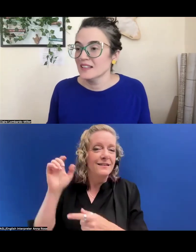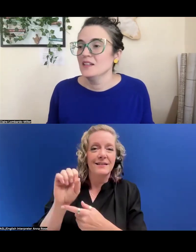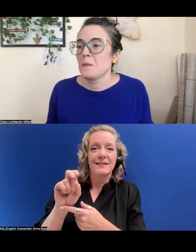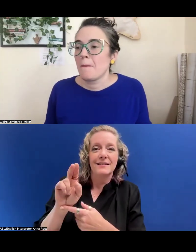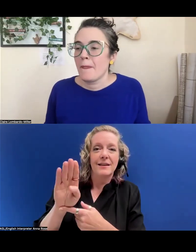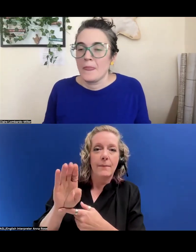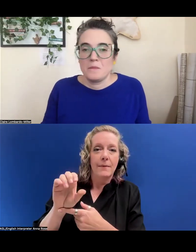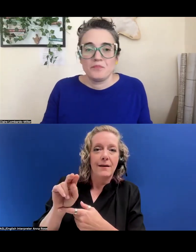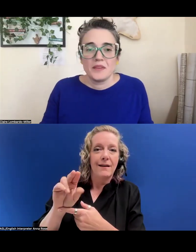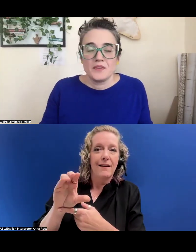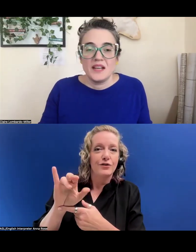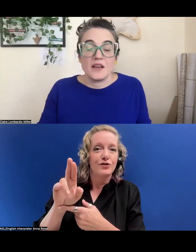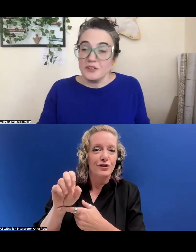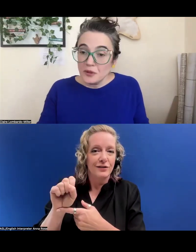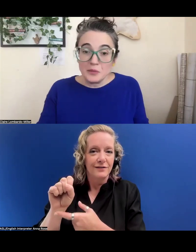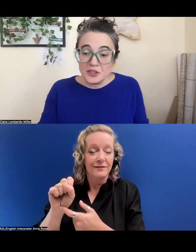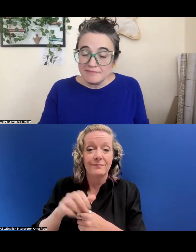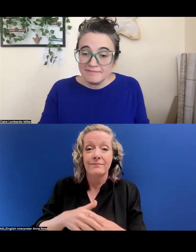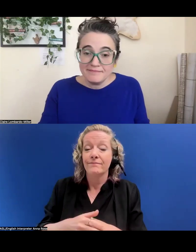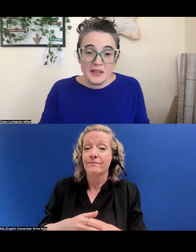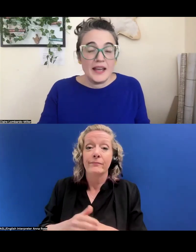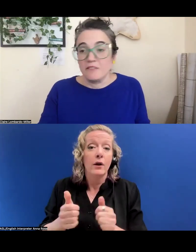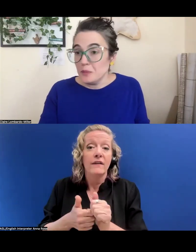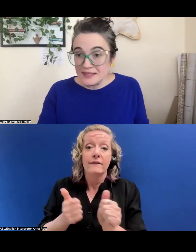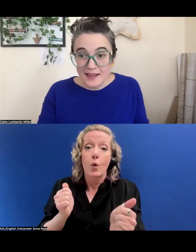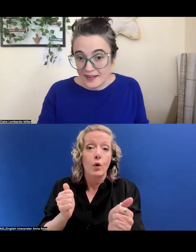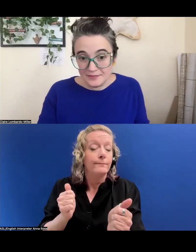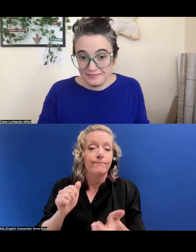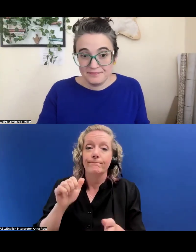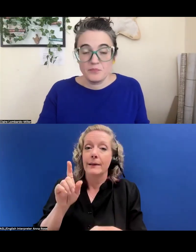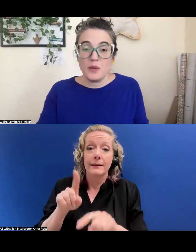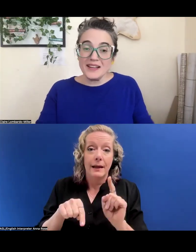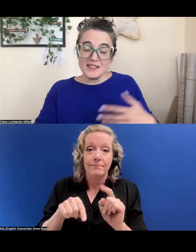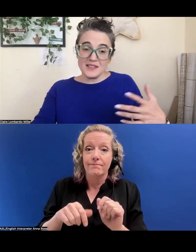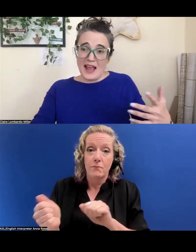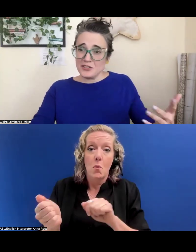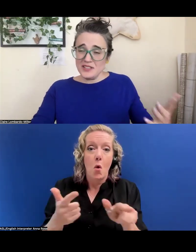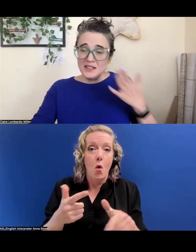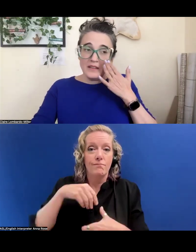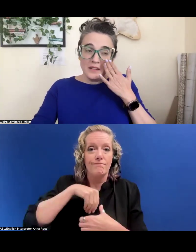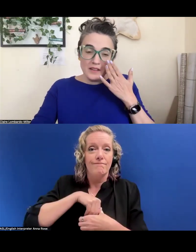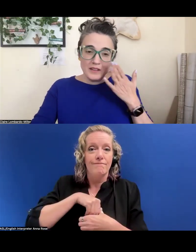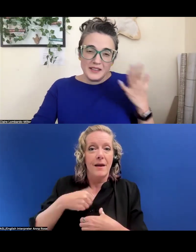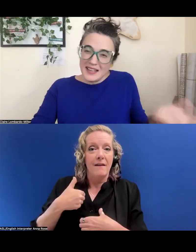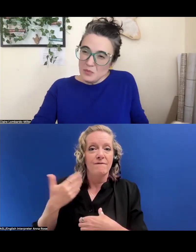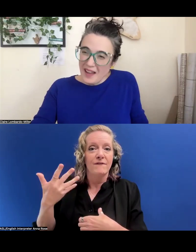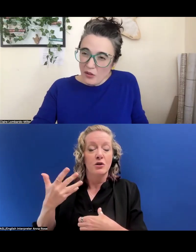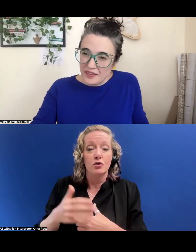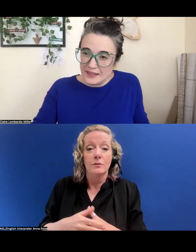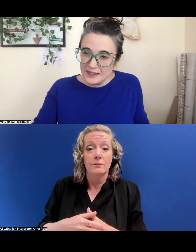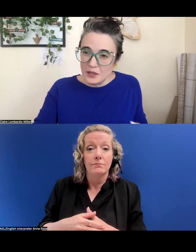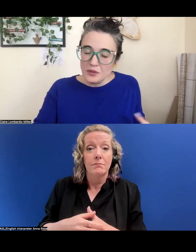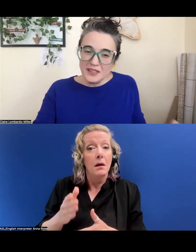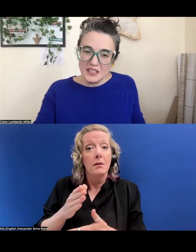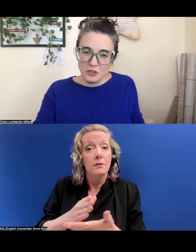bias. It's unavoidable. Everybody's got it. Biases actually, they can be